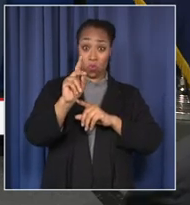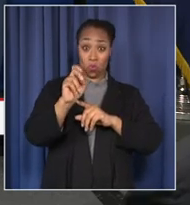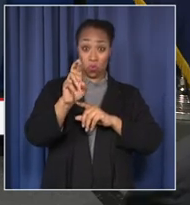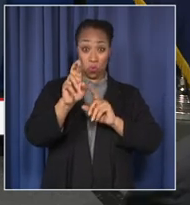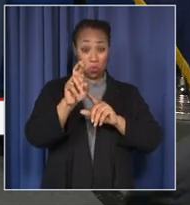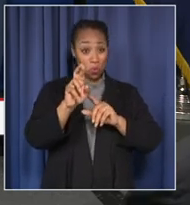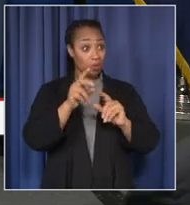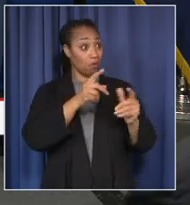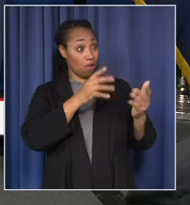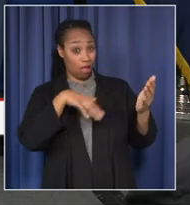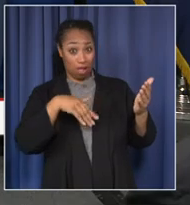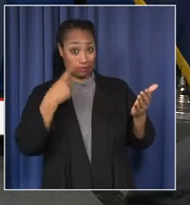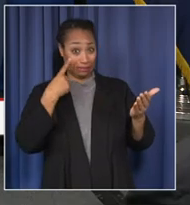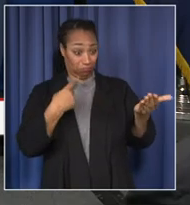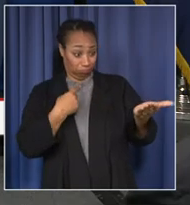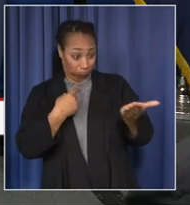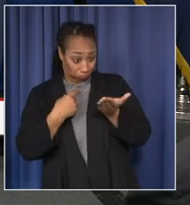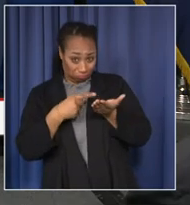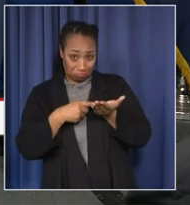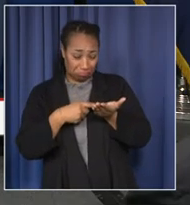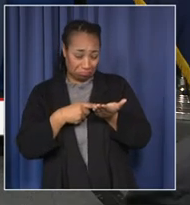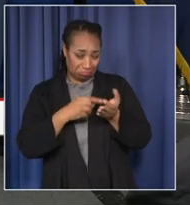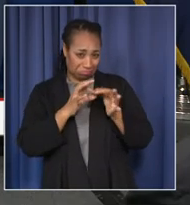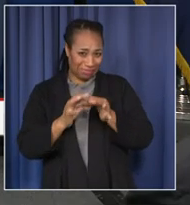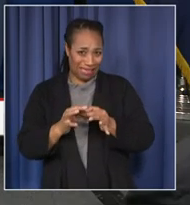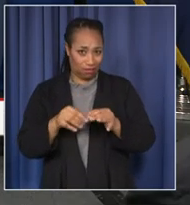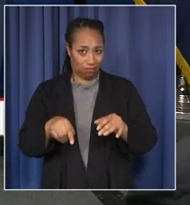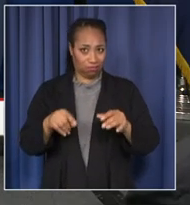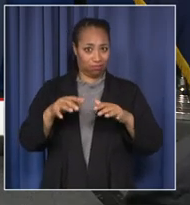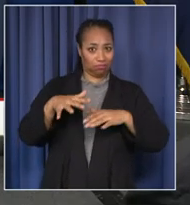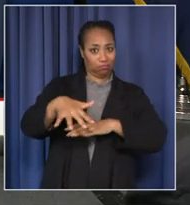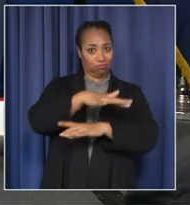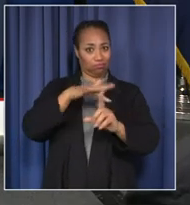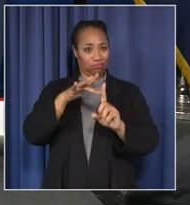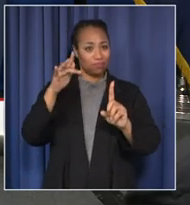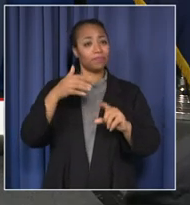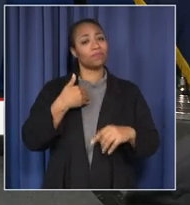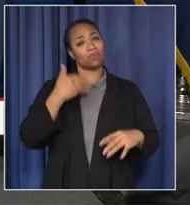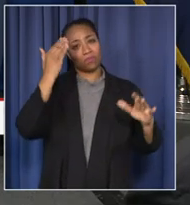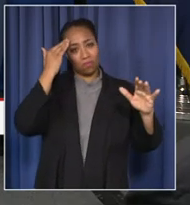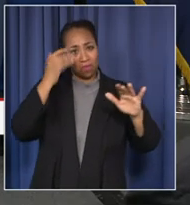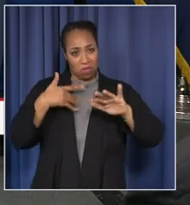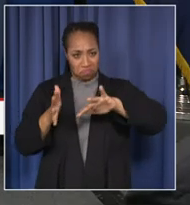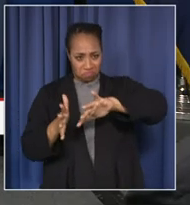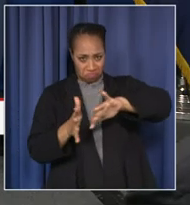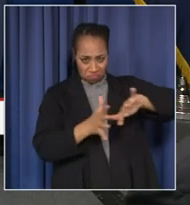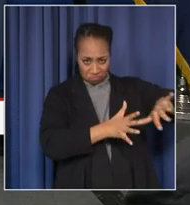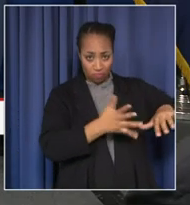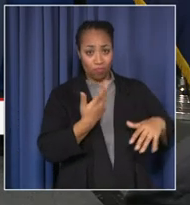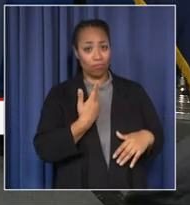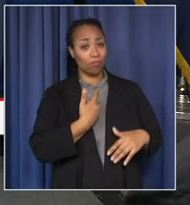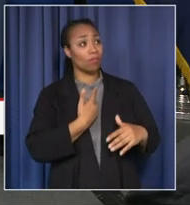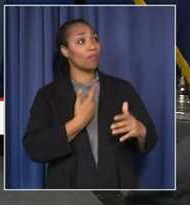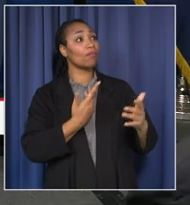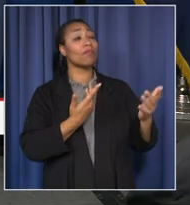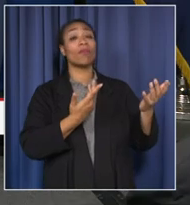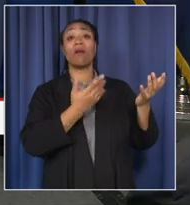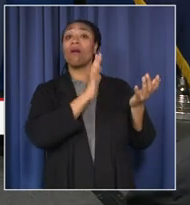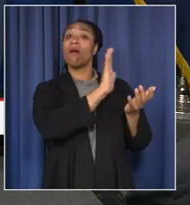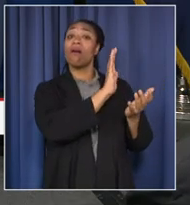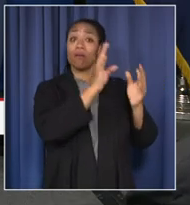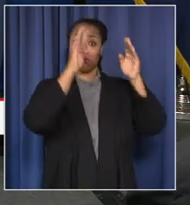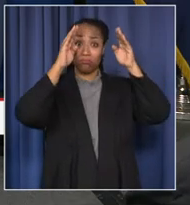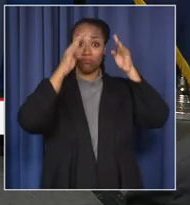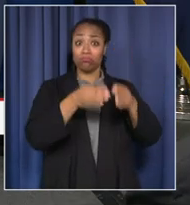say that, yeah, we talked about beautification issues and we talked about public safety. But let me say this about